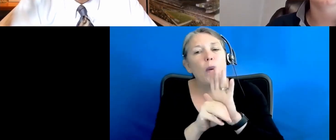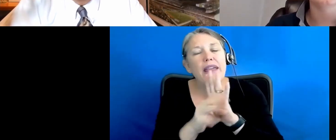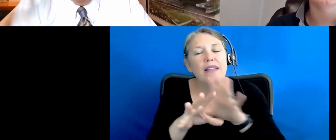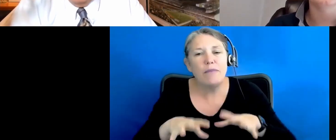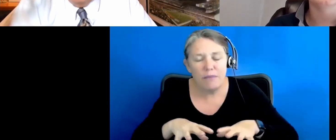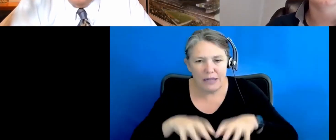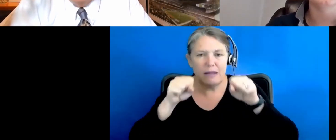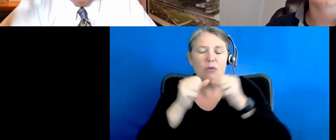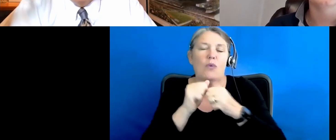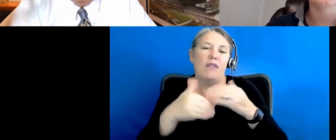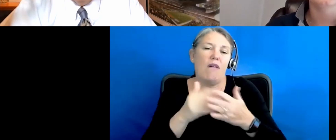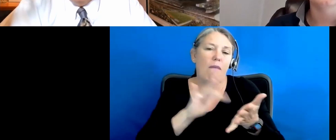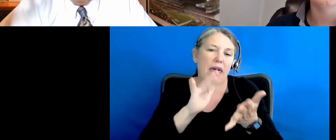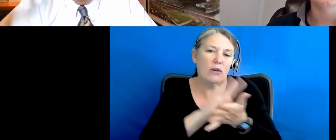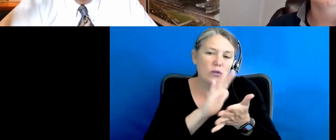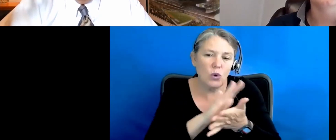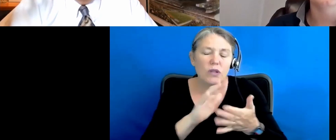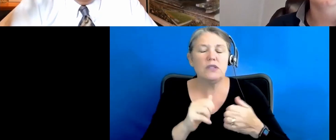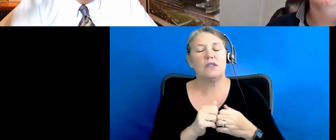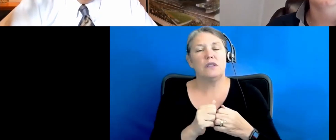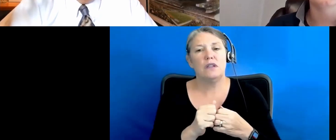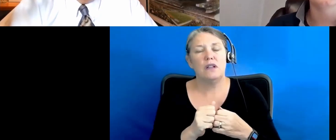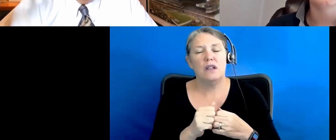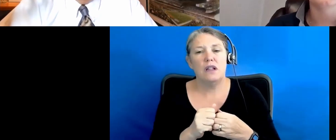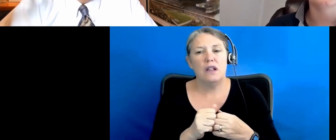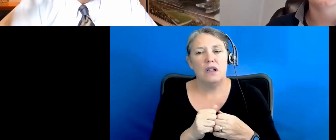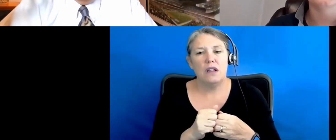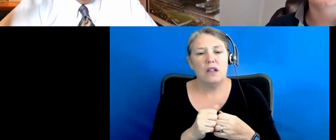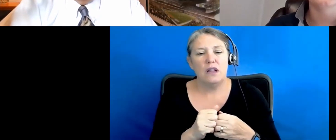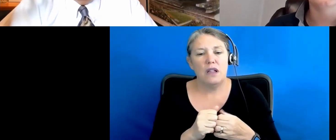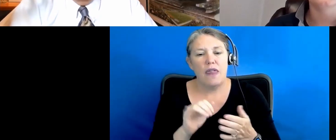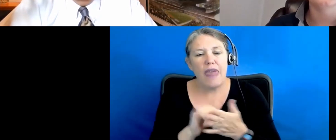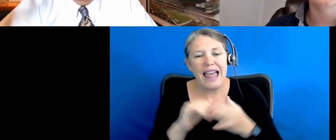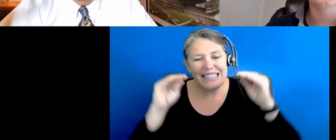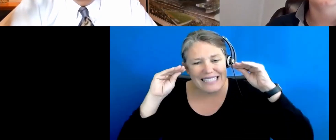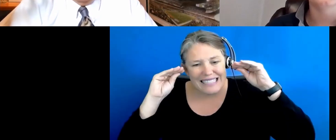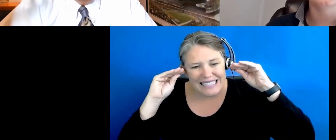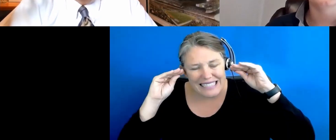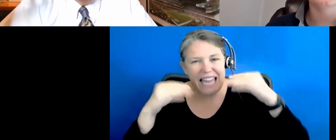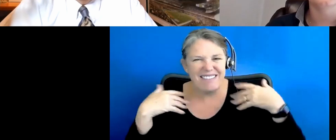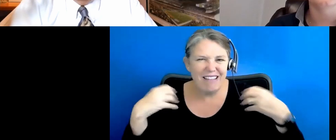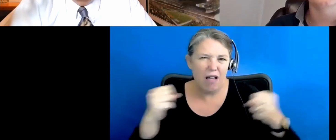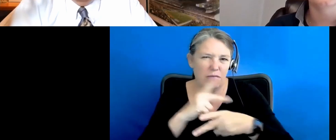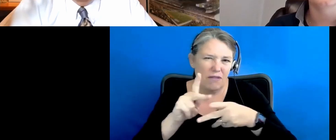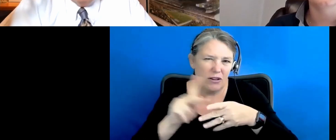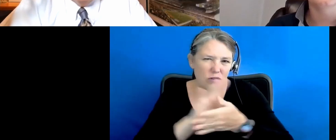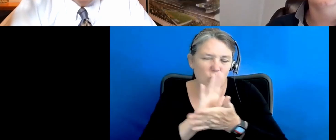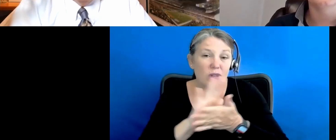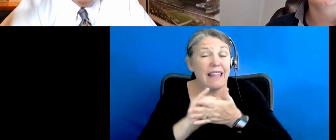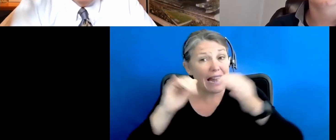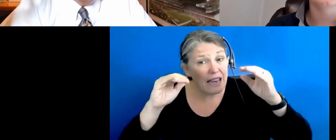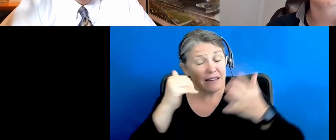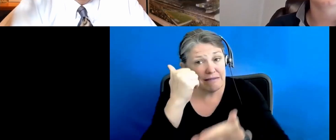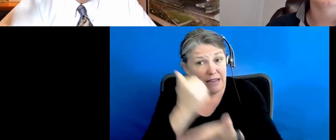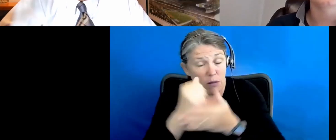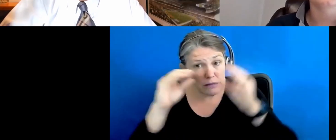medical schools and health professional schools that teach medical students and nursing students